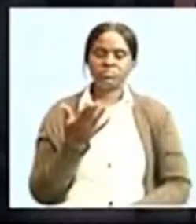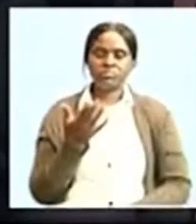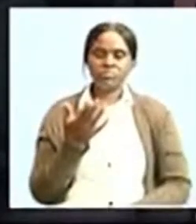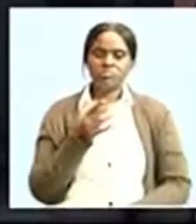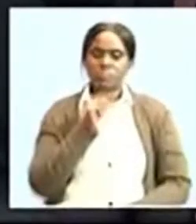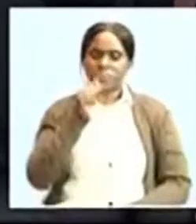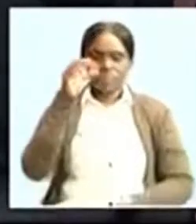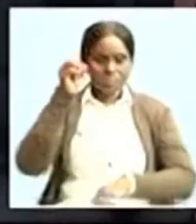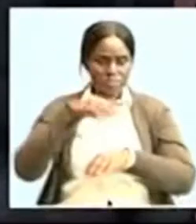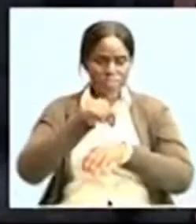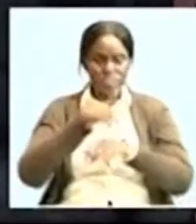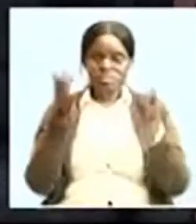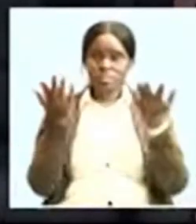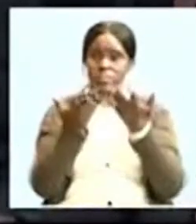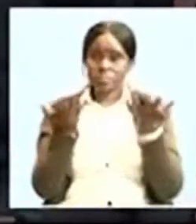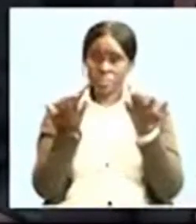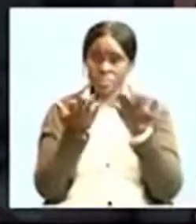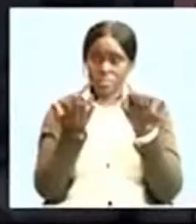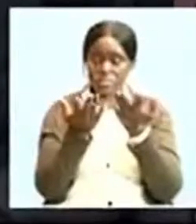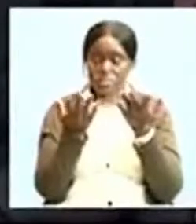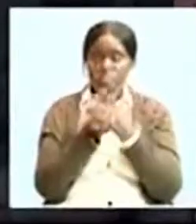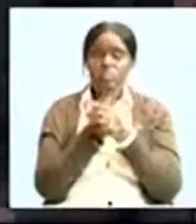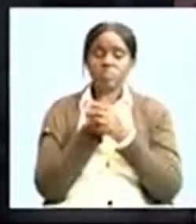Are not the solar. So